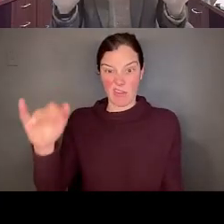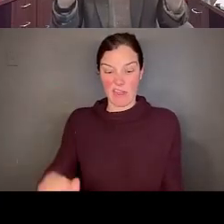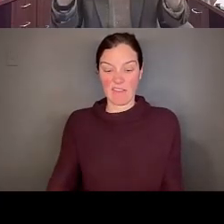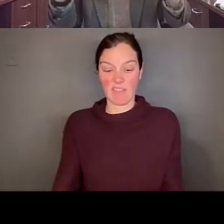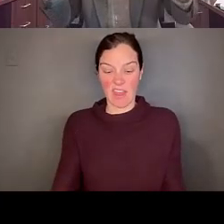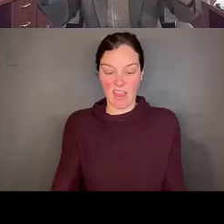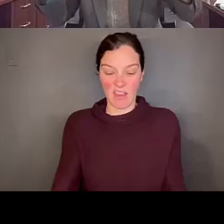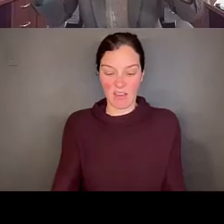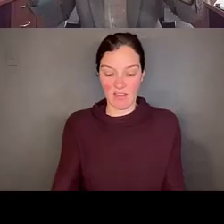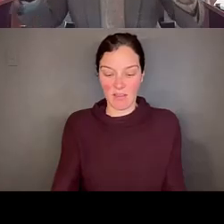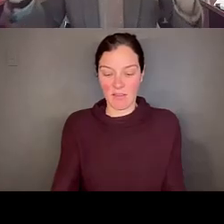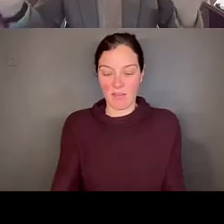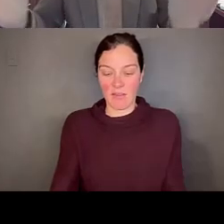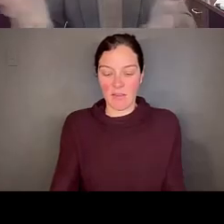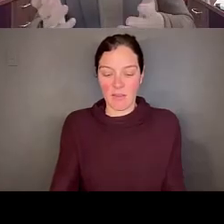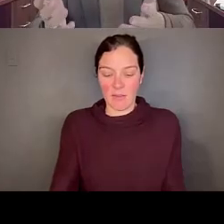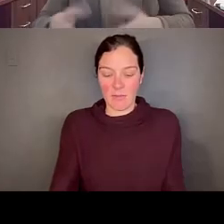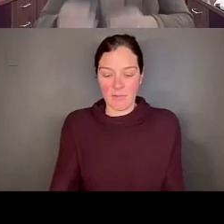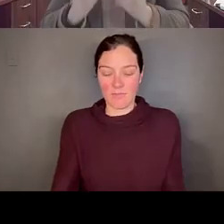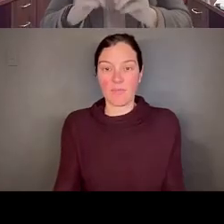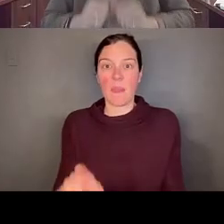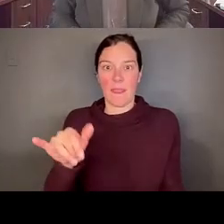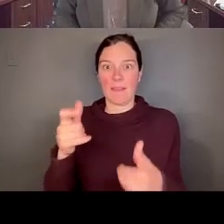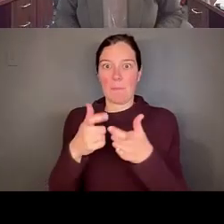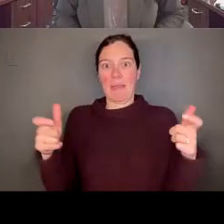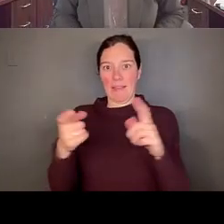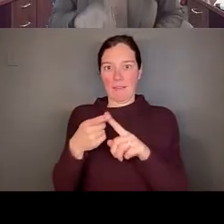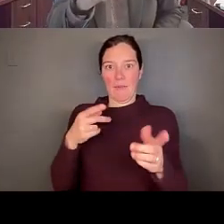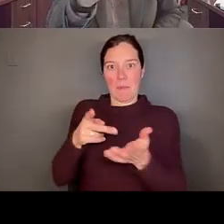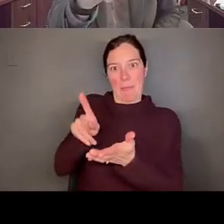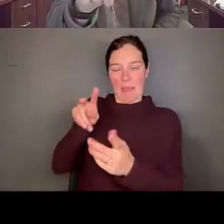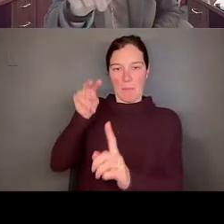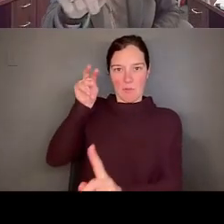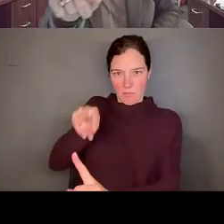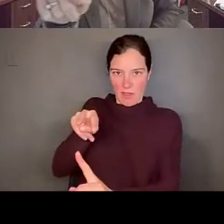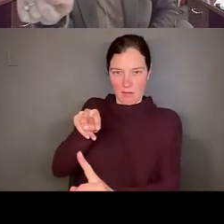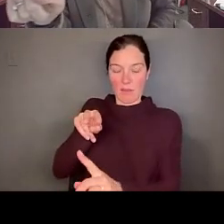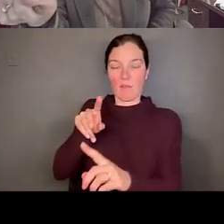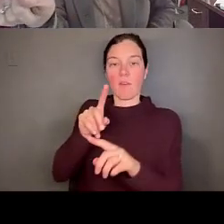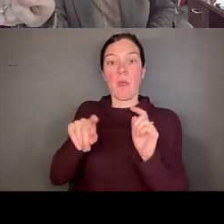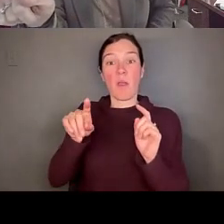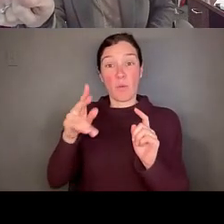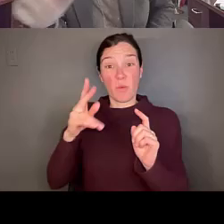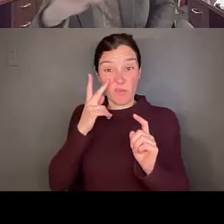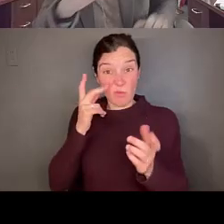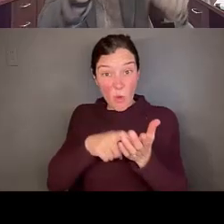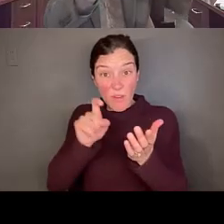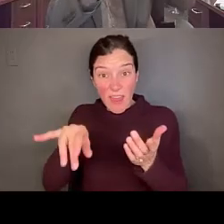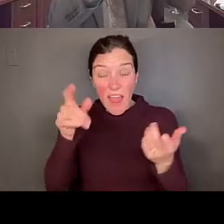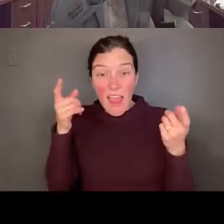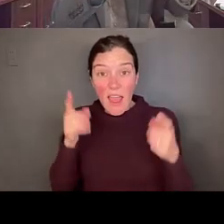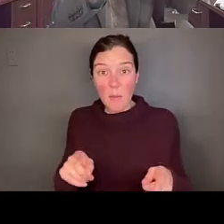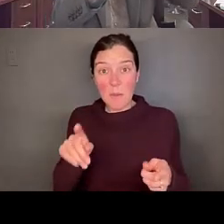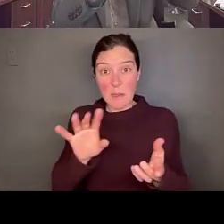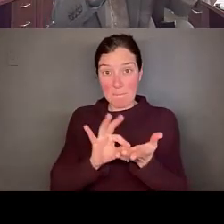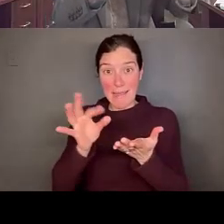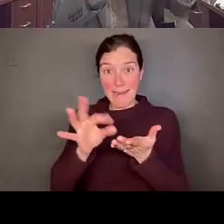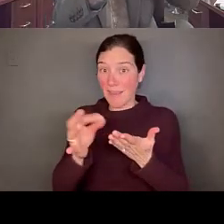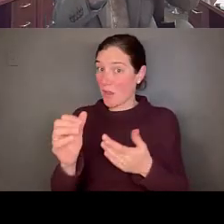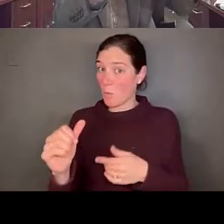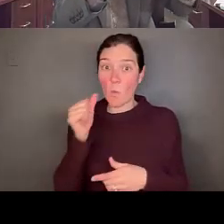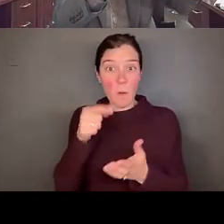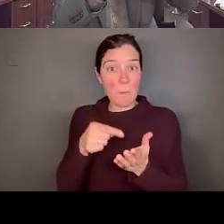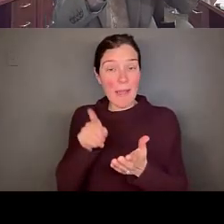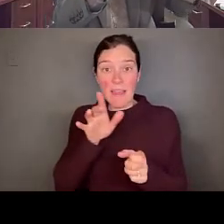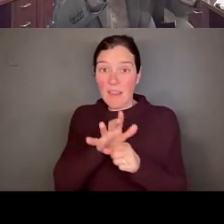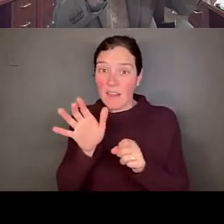they're the biggest. From a payer mix perspective, Medicare is the biggest. But when you see that happen and Medicare is not paying